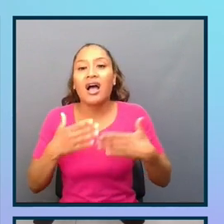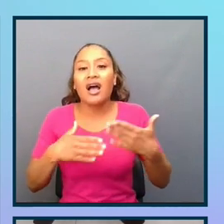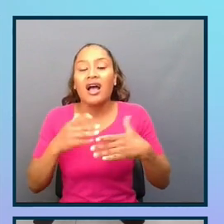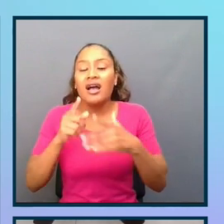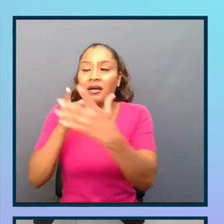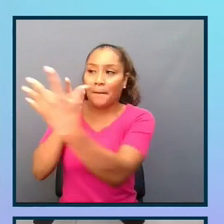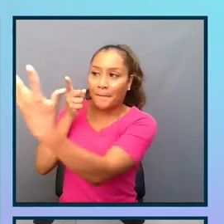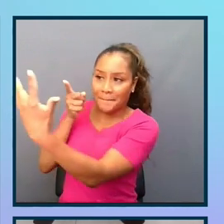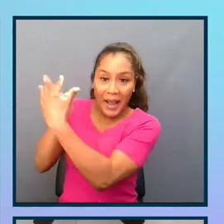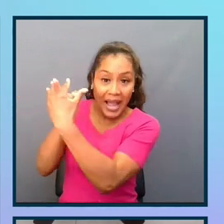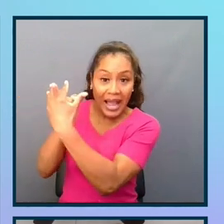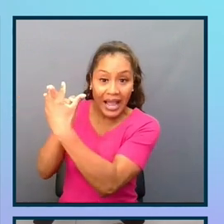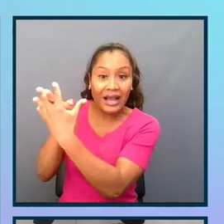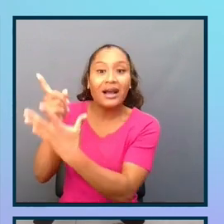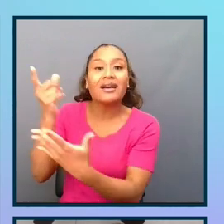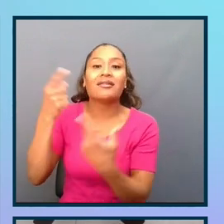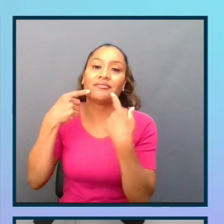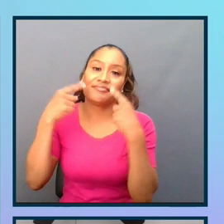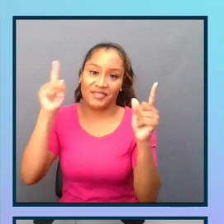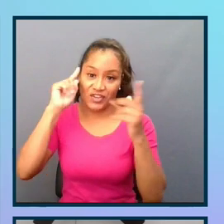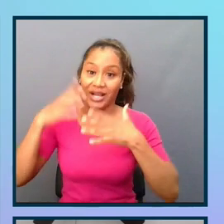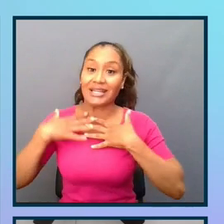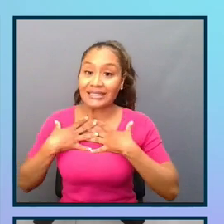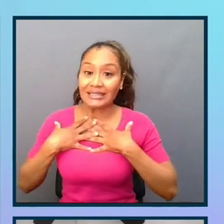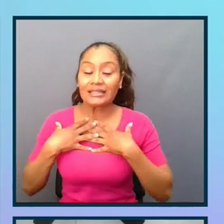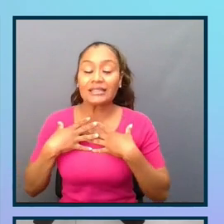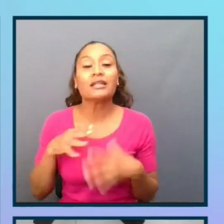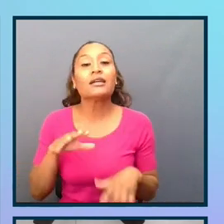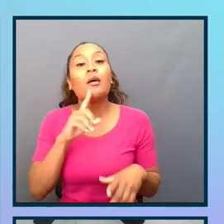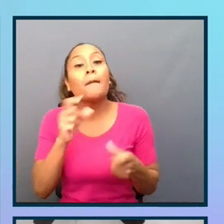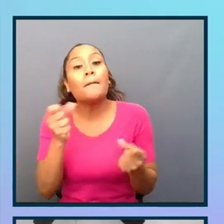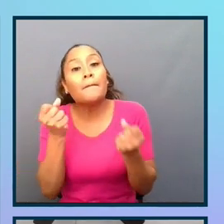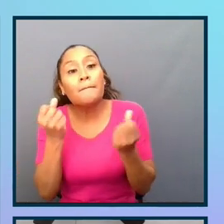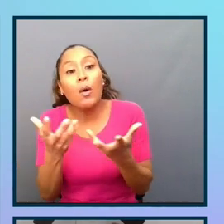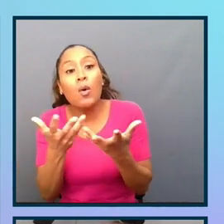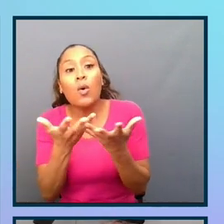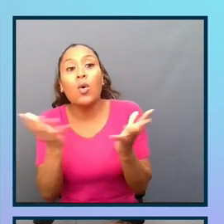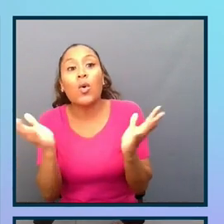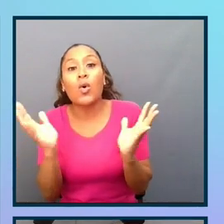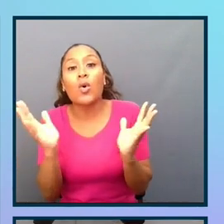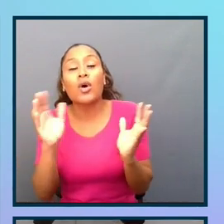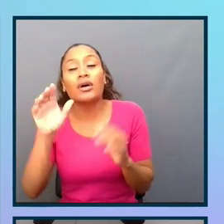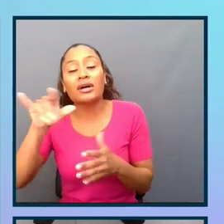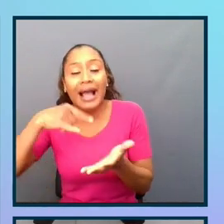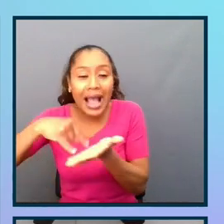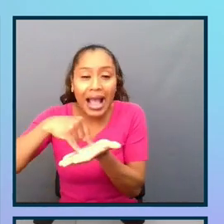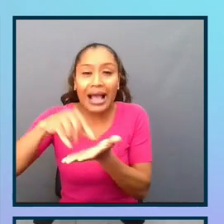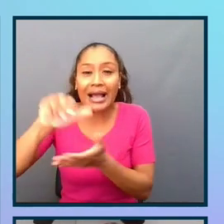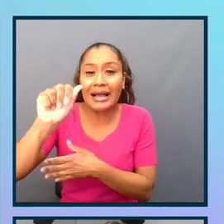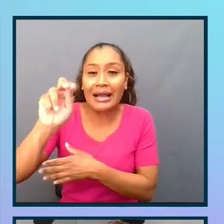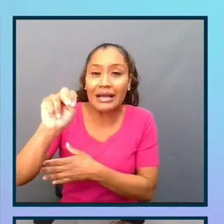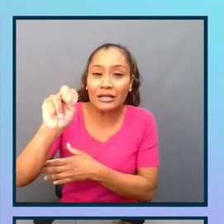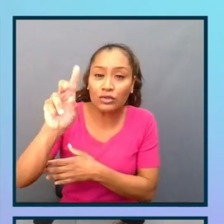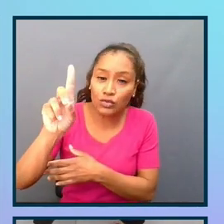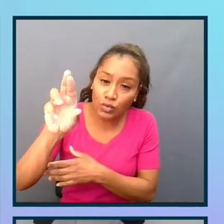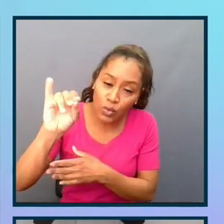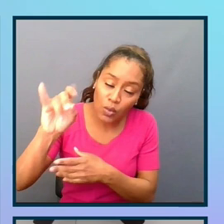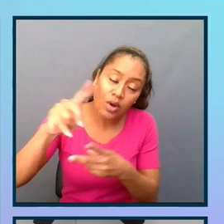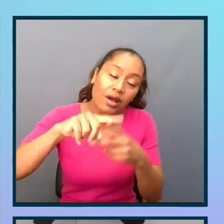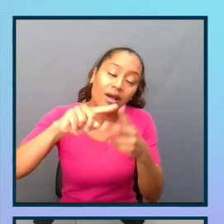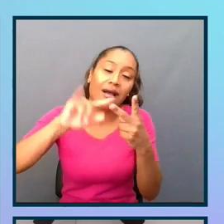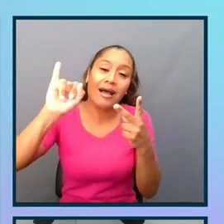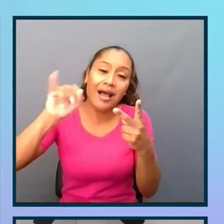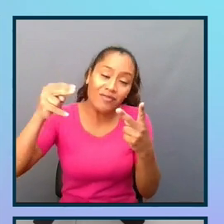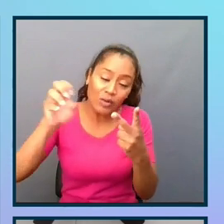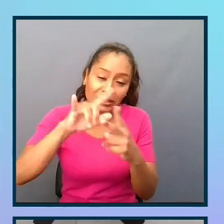them, but this is what worked for us. The vast majority of us don't use an Android and iPhone at the same time. We pick